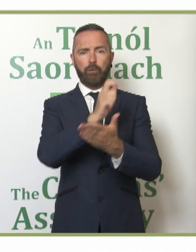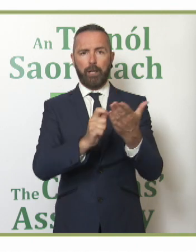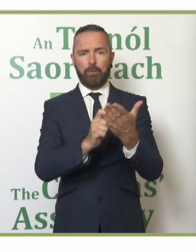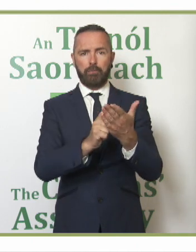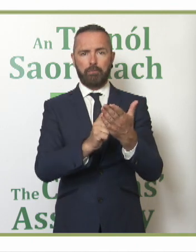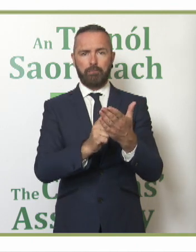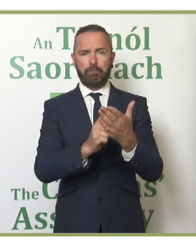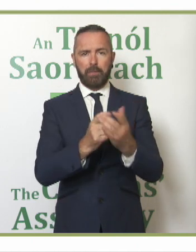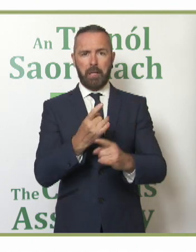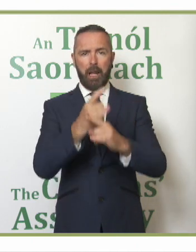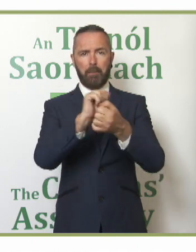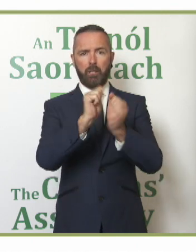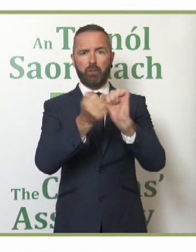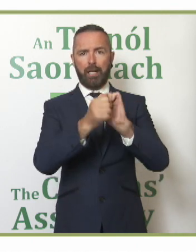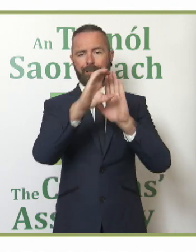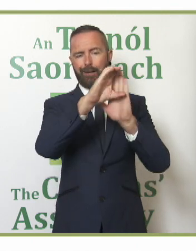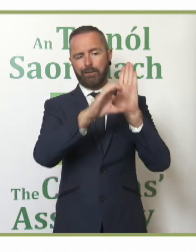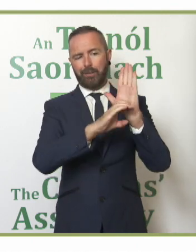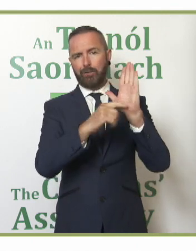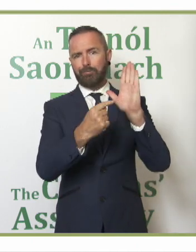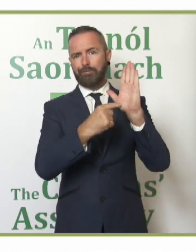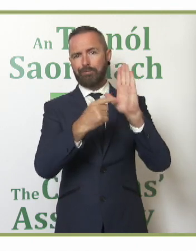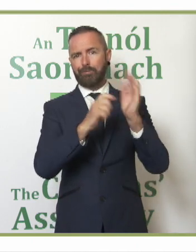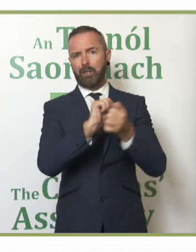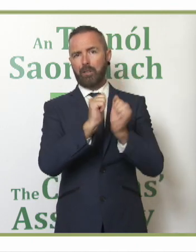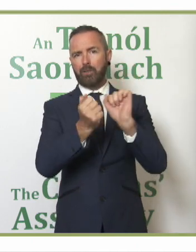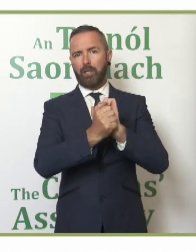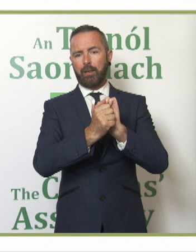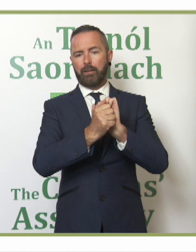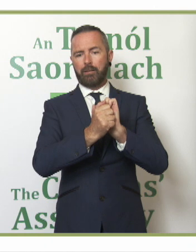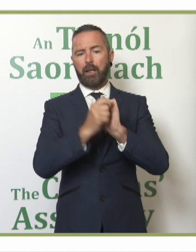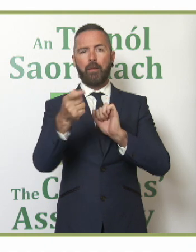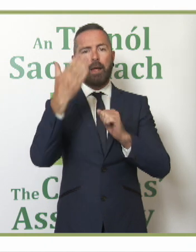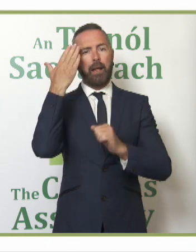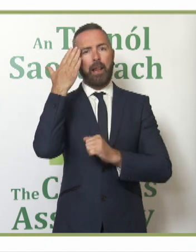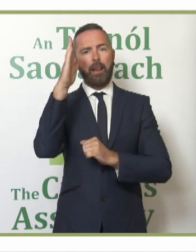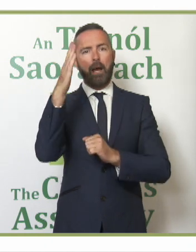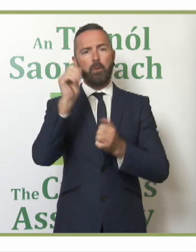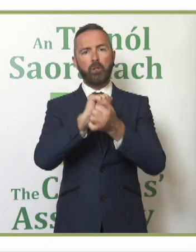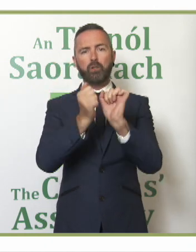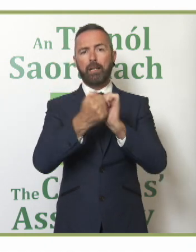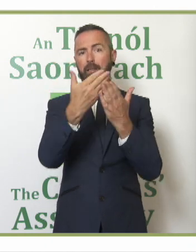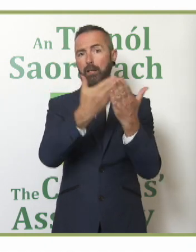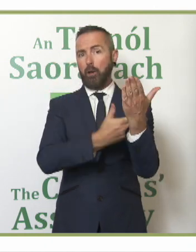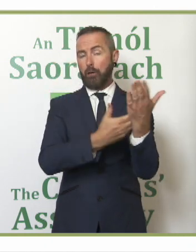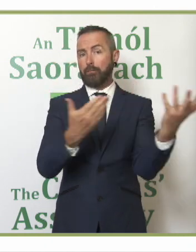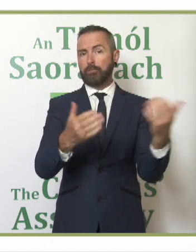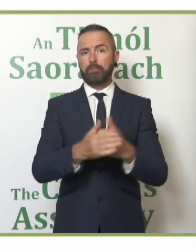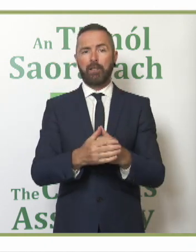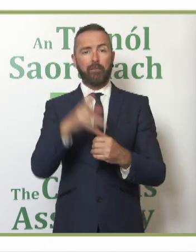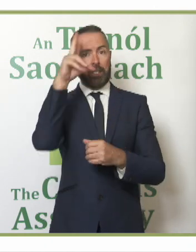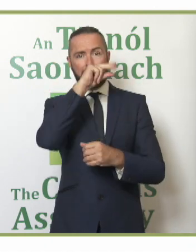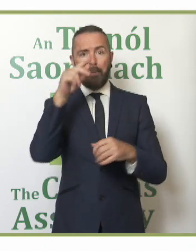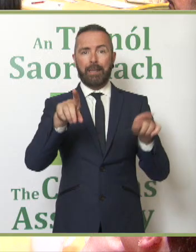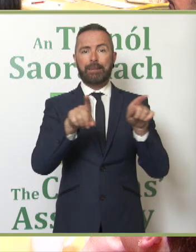the Constitution, which then allow changes in the law to come in. So on same-sex marriage,